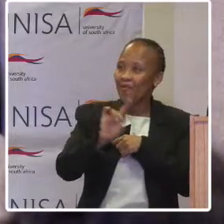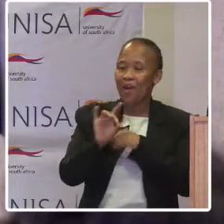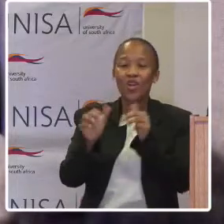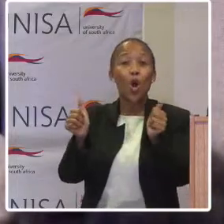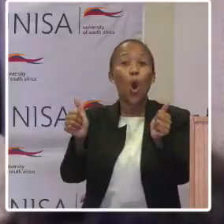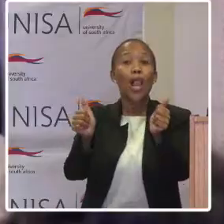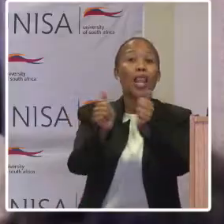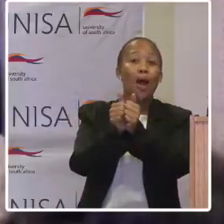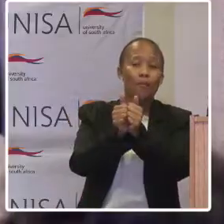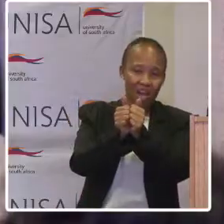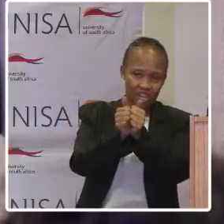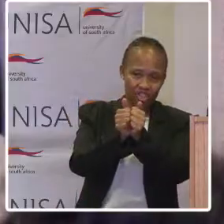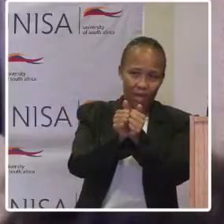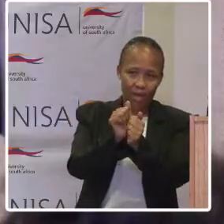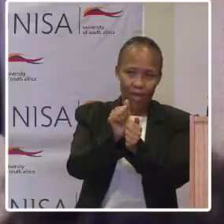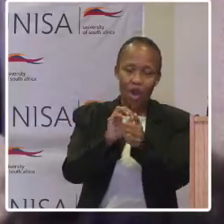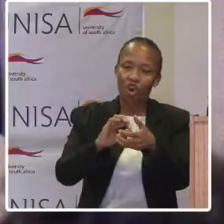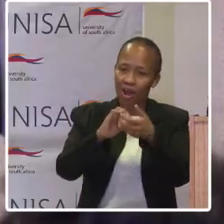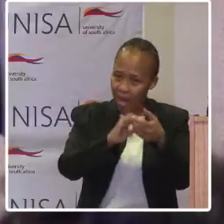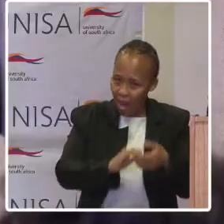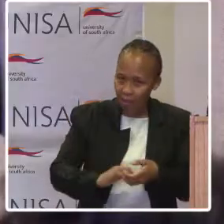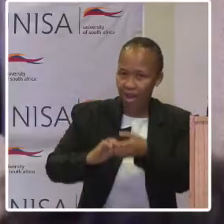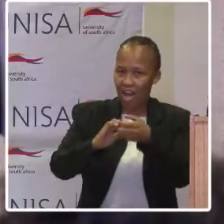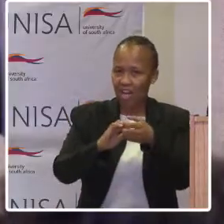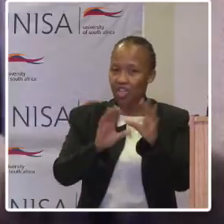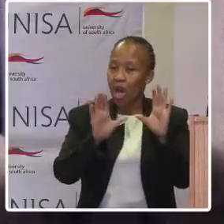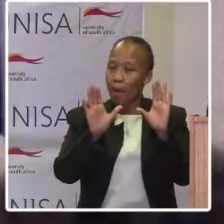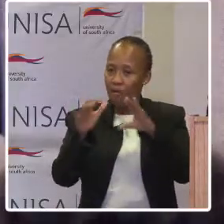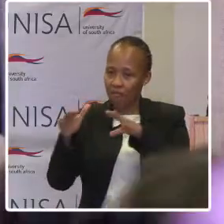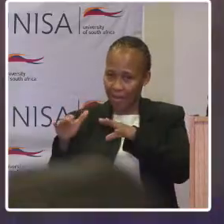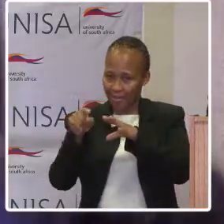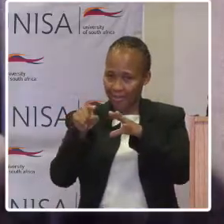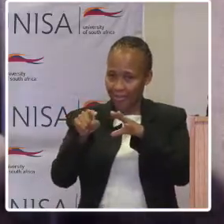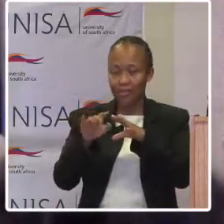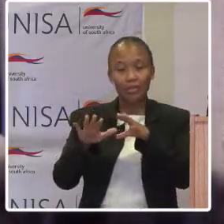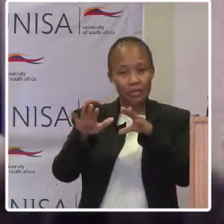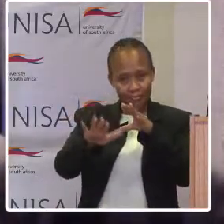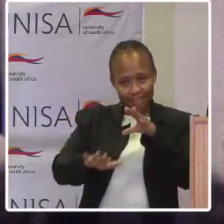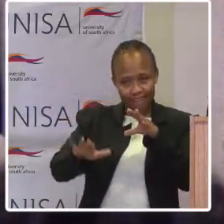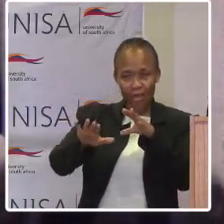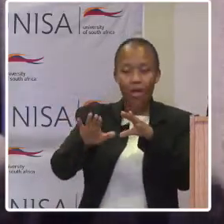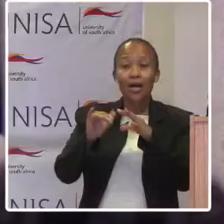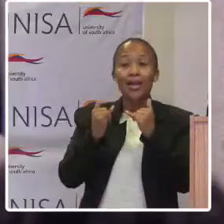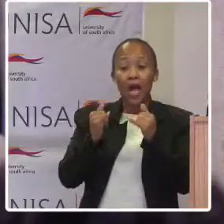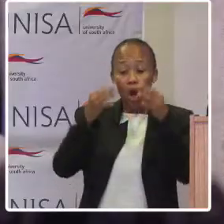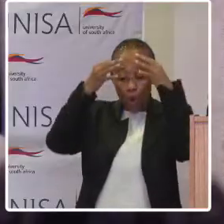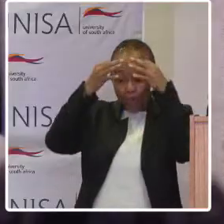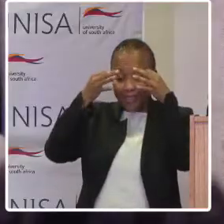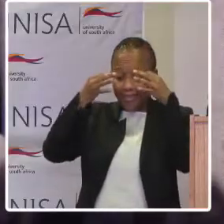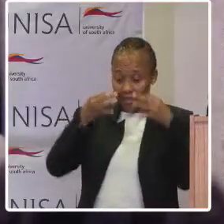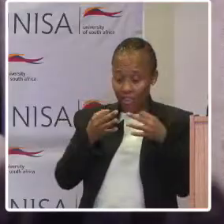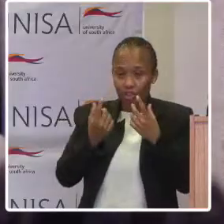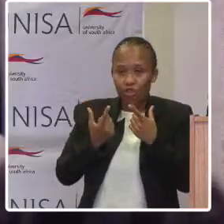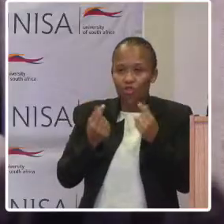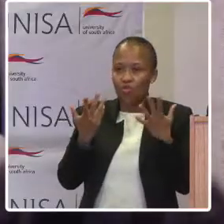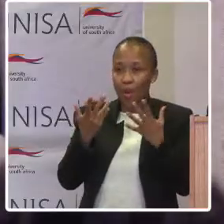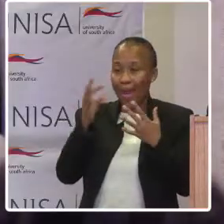movements are losing ground. So these decisions that are made at